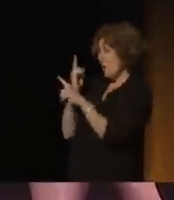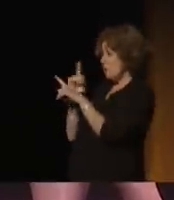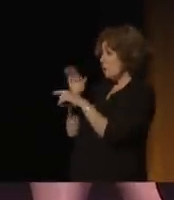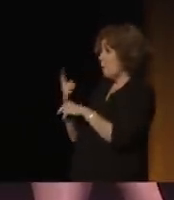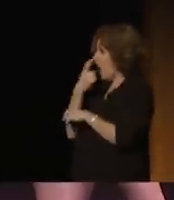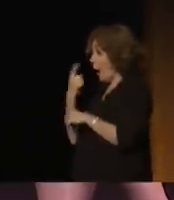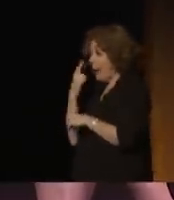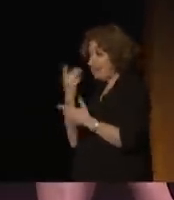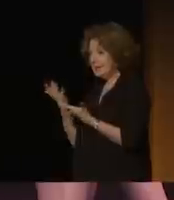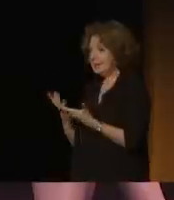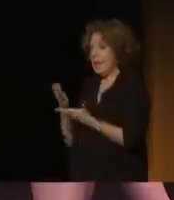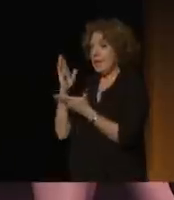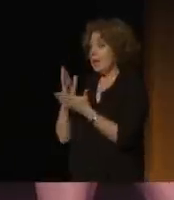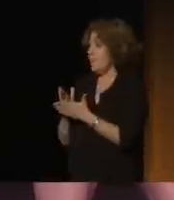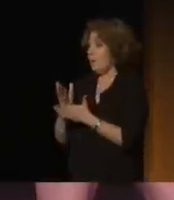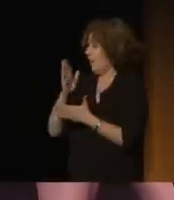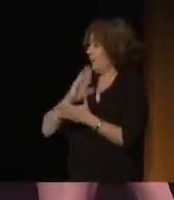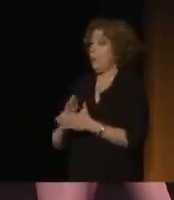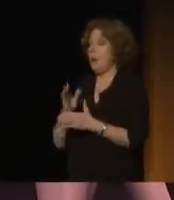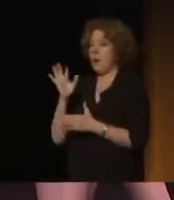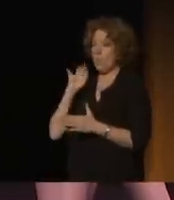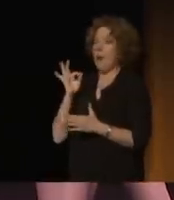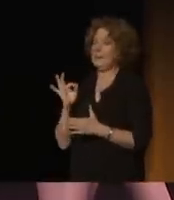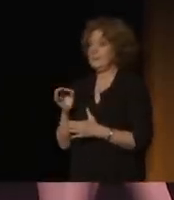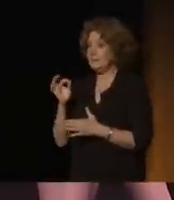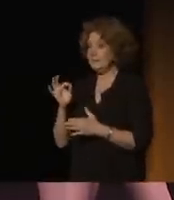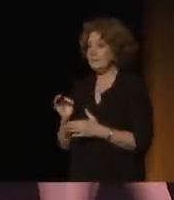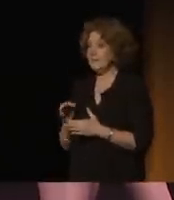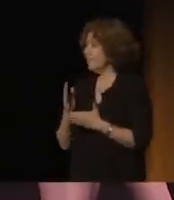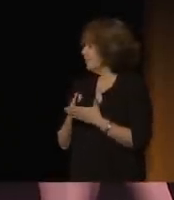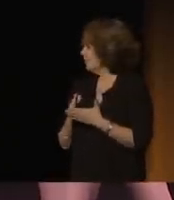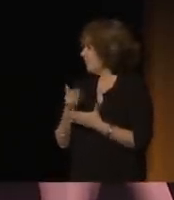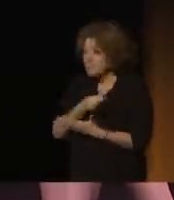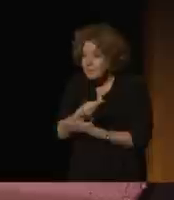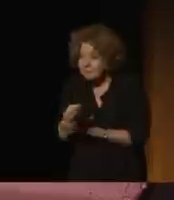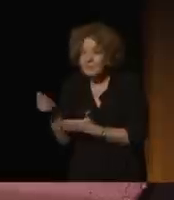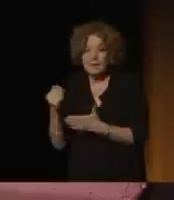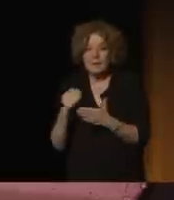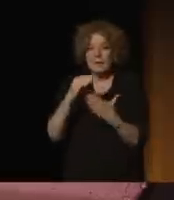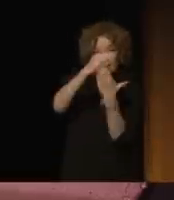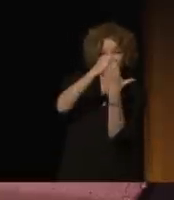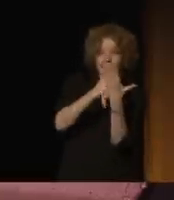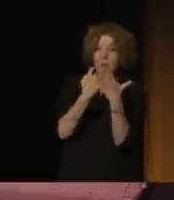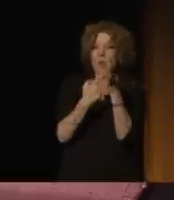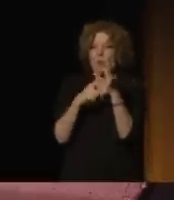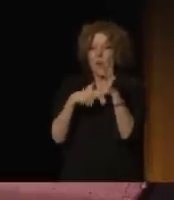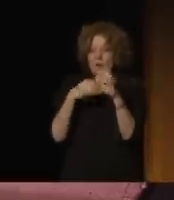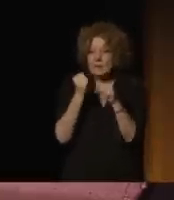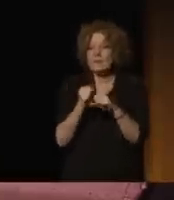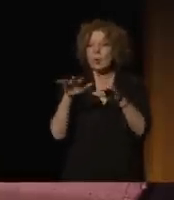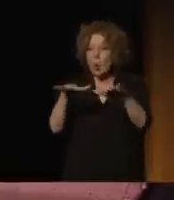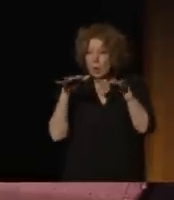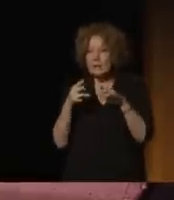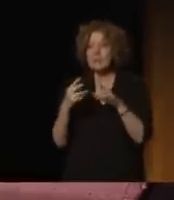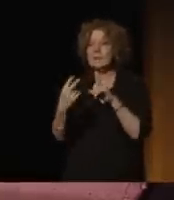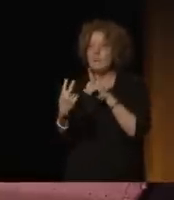actually, because they're kind of pure white. He handed out ratings. He handed out his ratings and his audience views. He talked about how